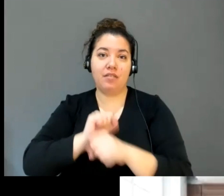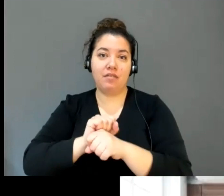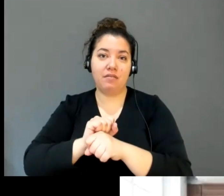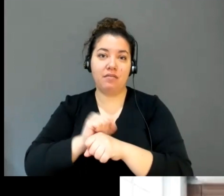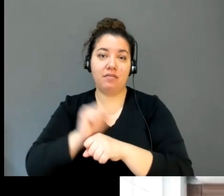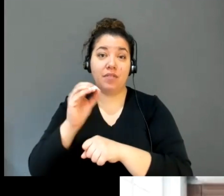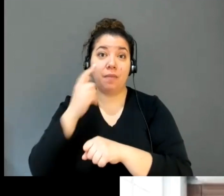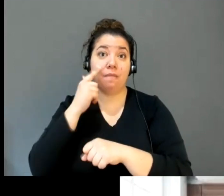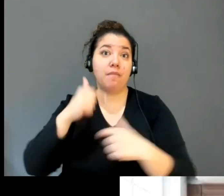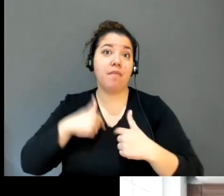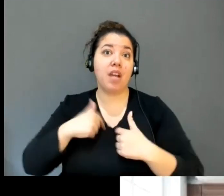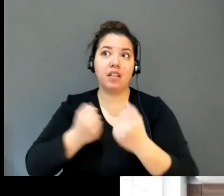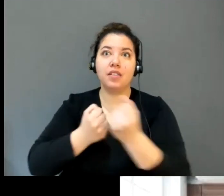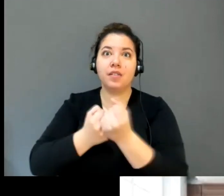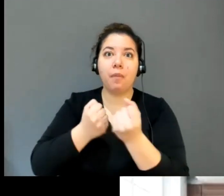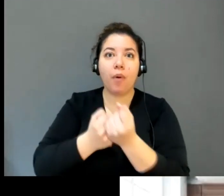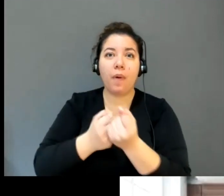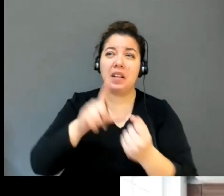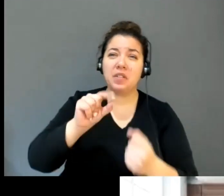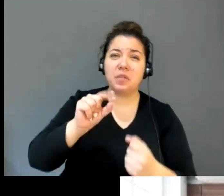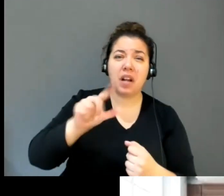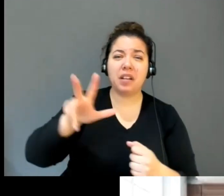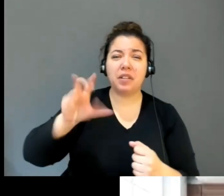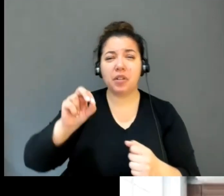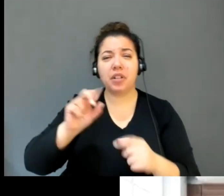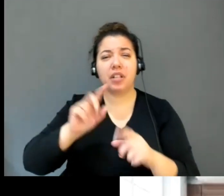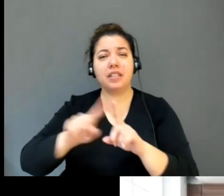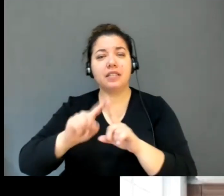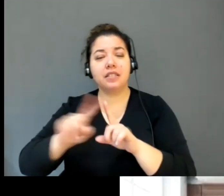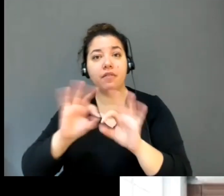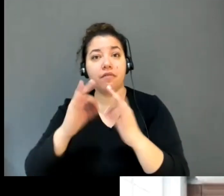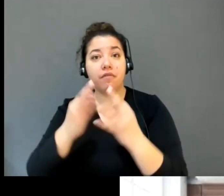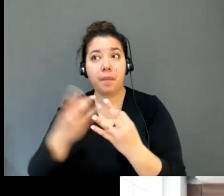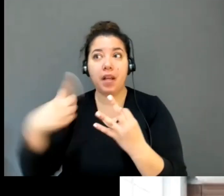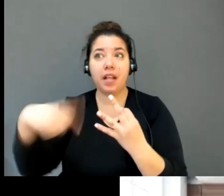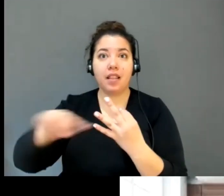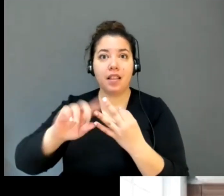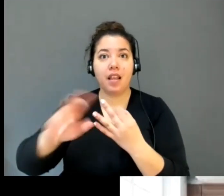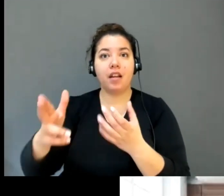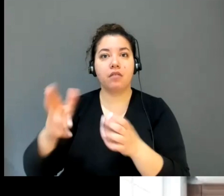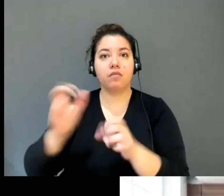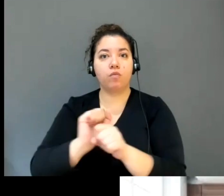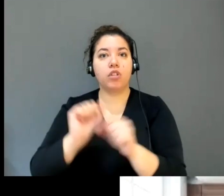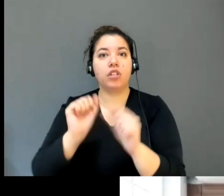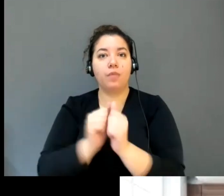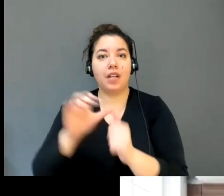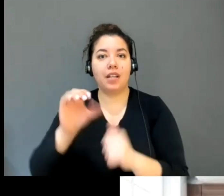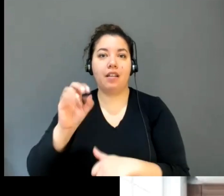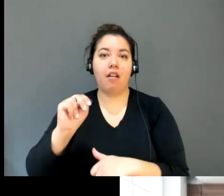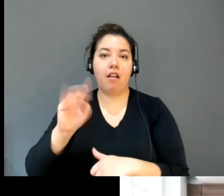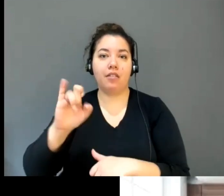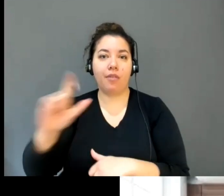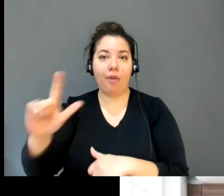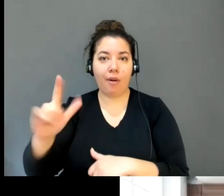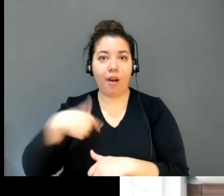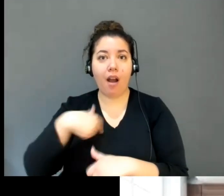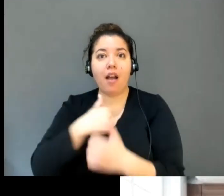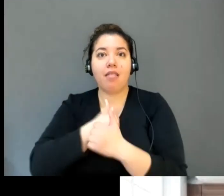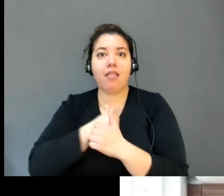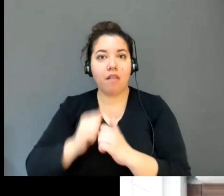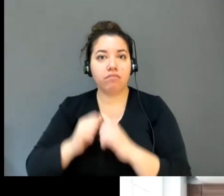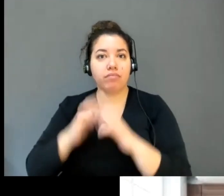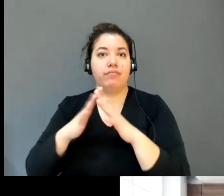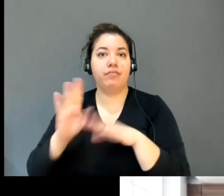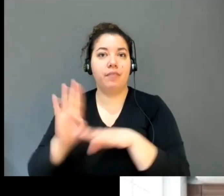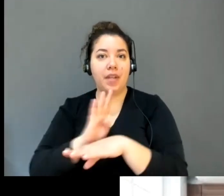20 to 30 plus families that are employed with on-call. I love building businesses. These are things I love. Has nothing